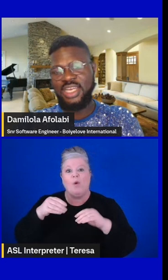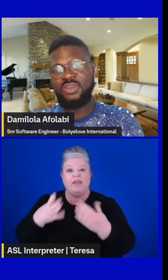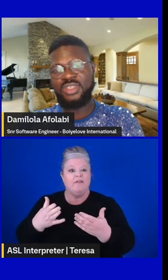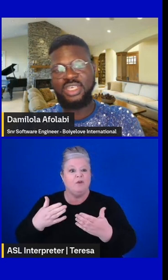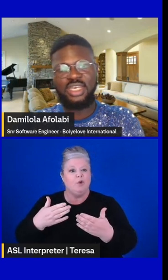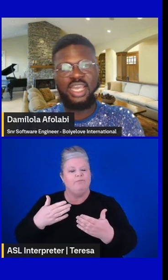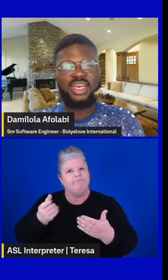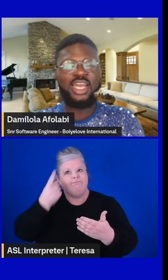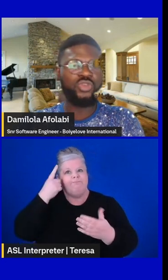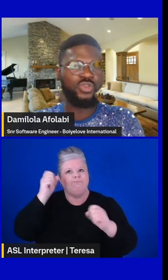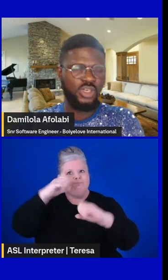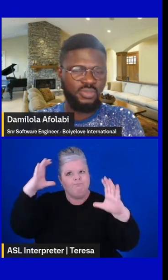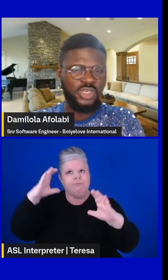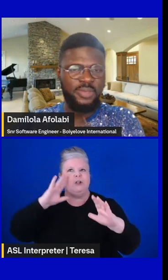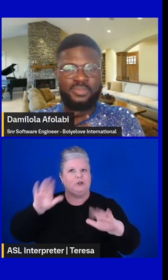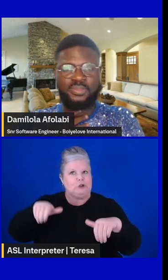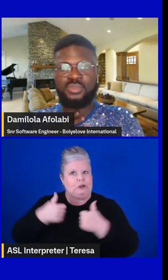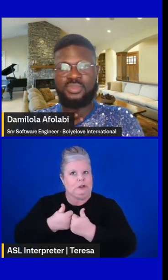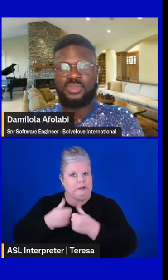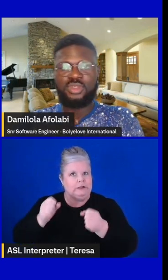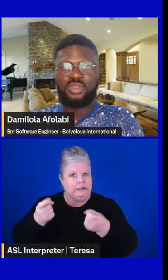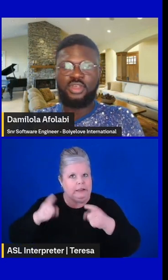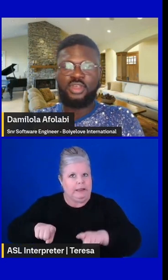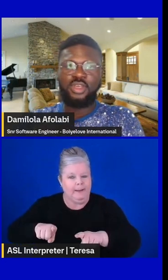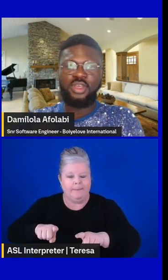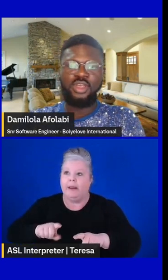might encounter and how to overcome them.